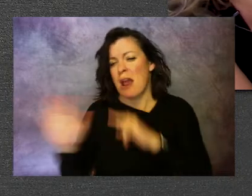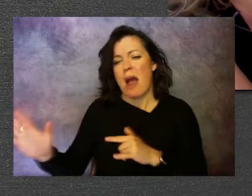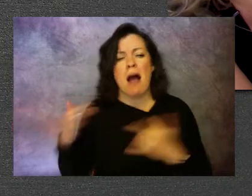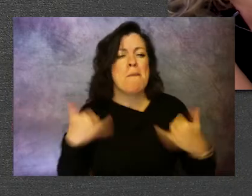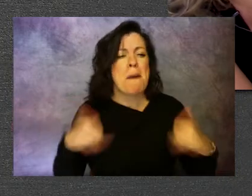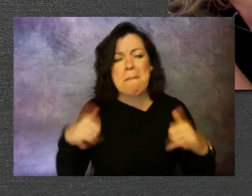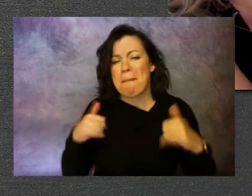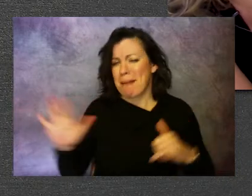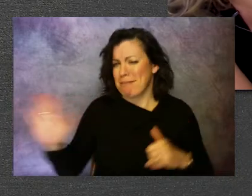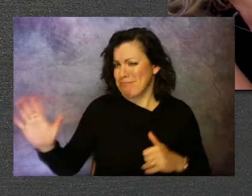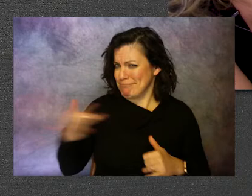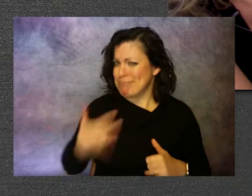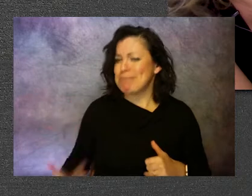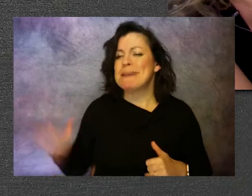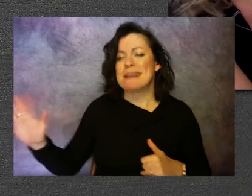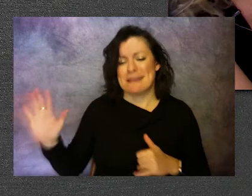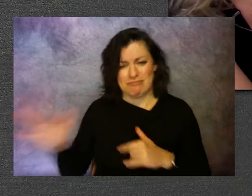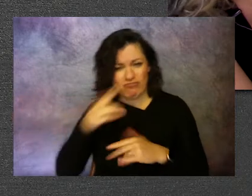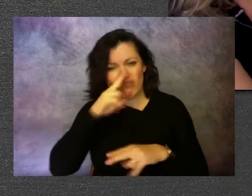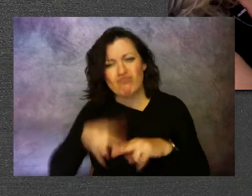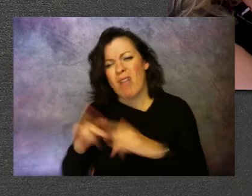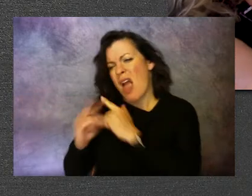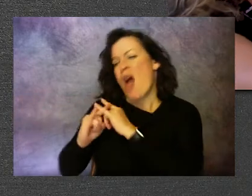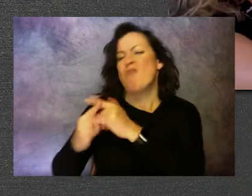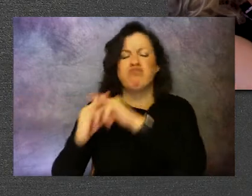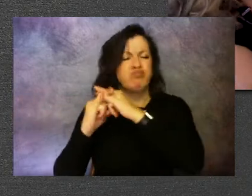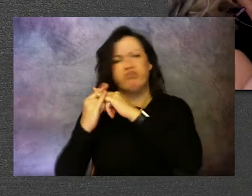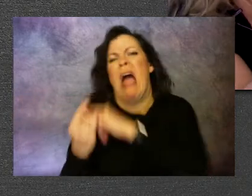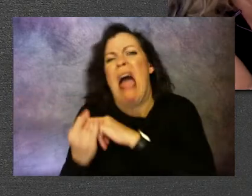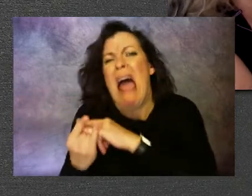with his friend Walter. Whoop!